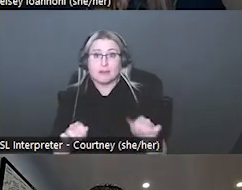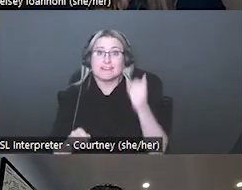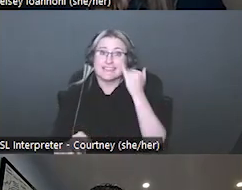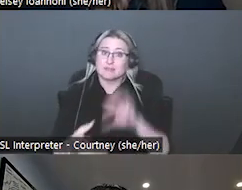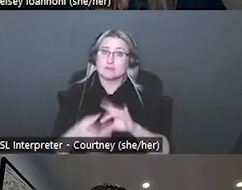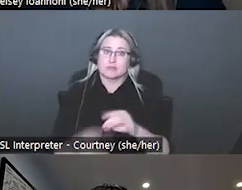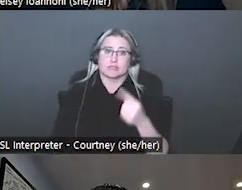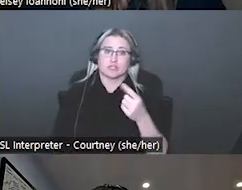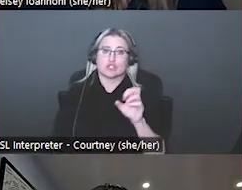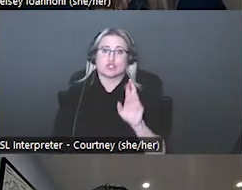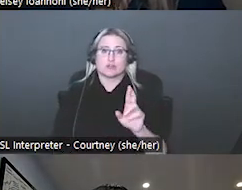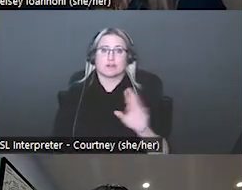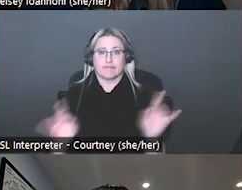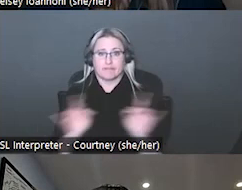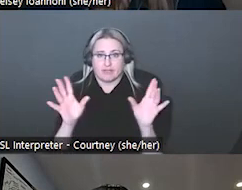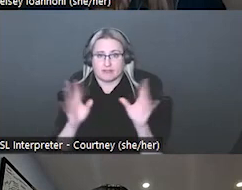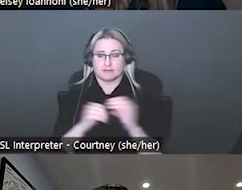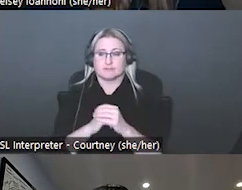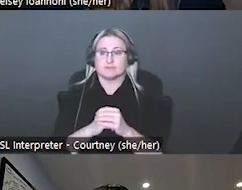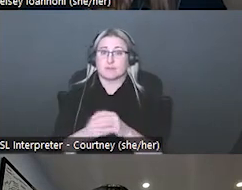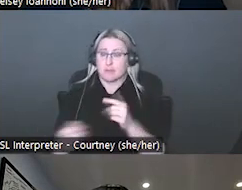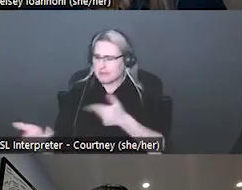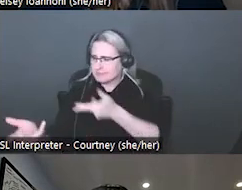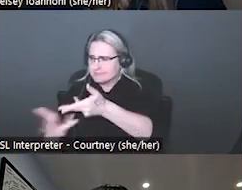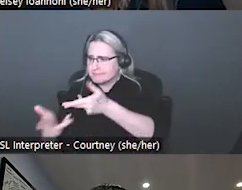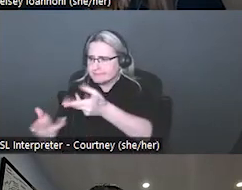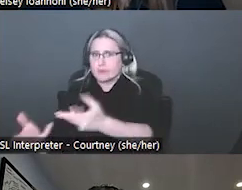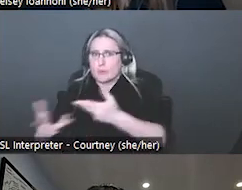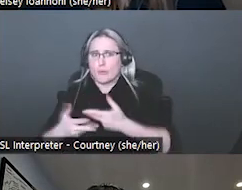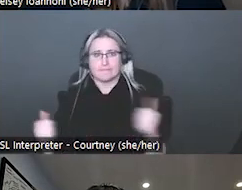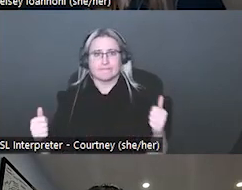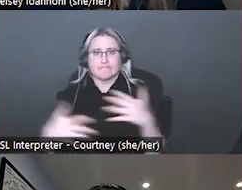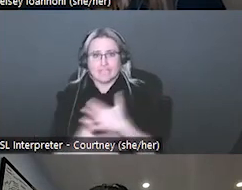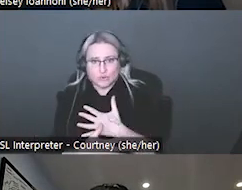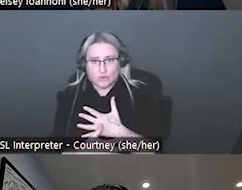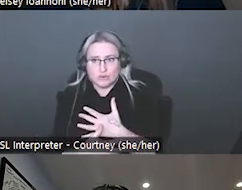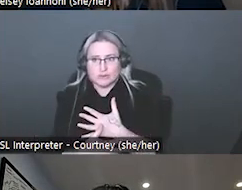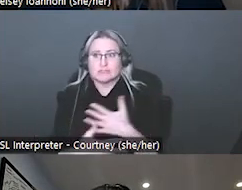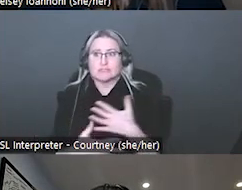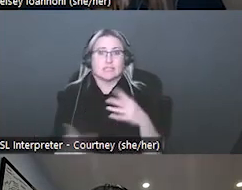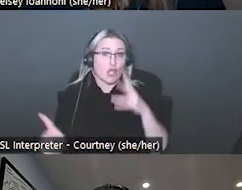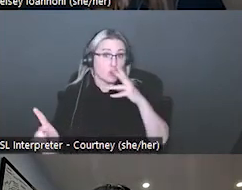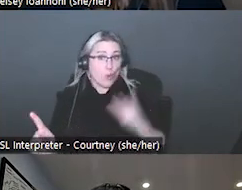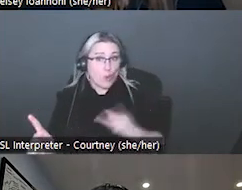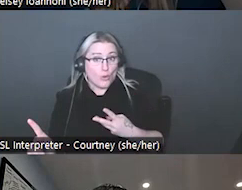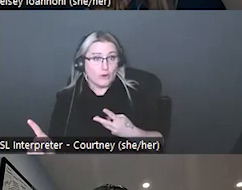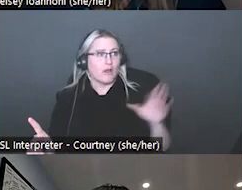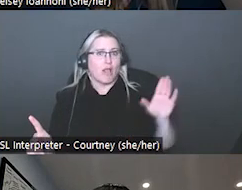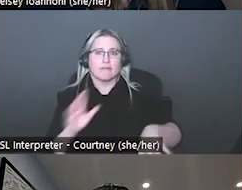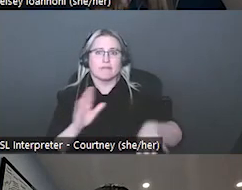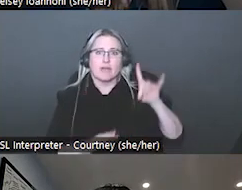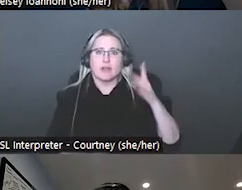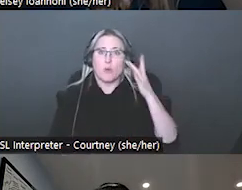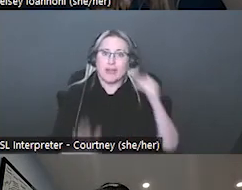violence. Many of the women I spoke to expressed the fear of having healthcare concerns ignored or undiscovered because their doctor